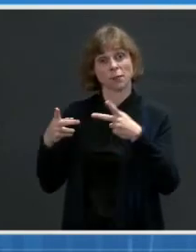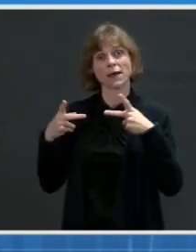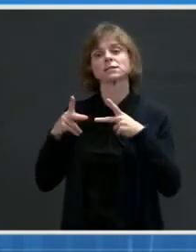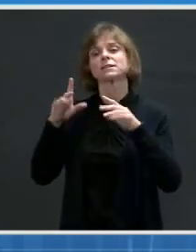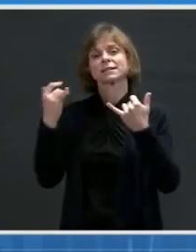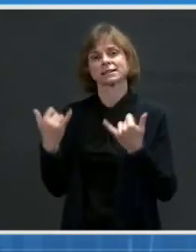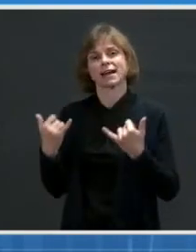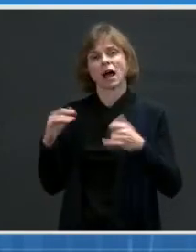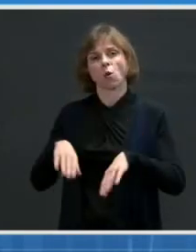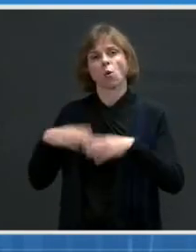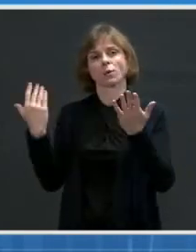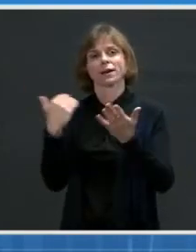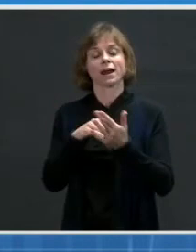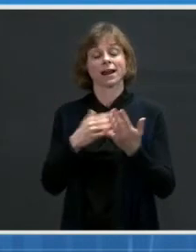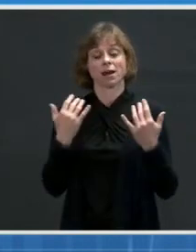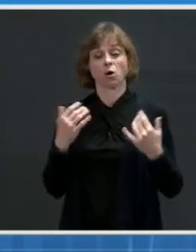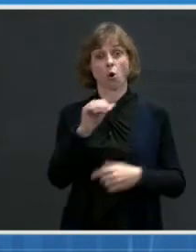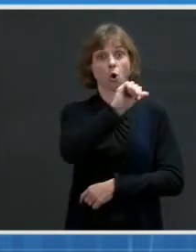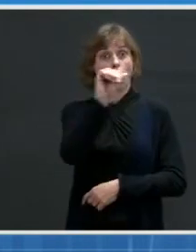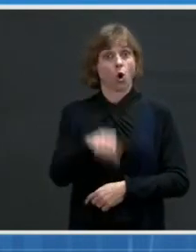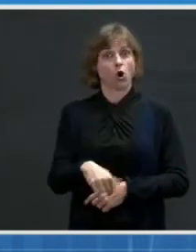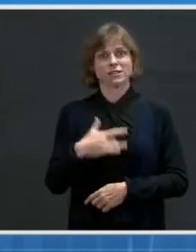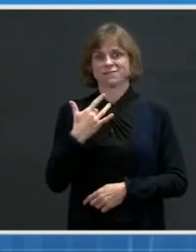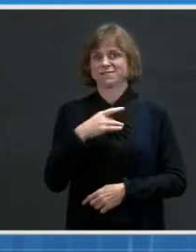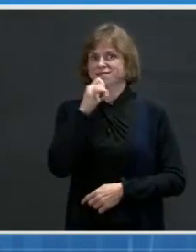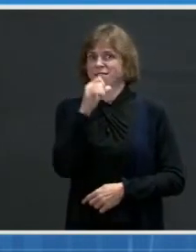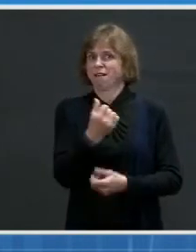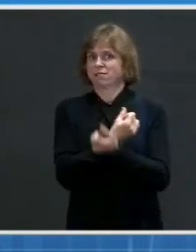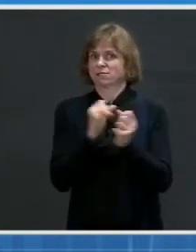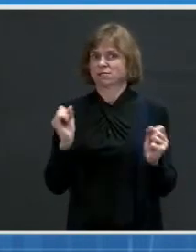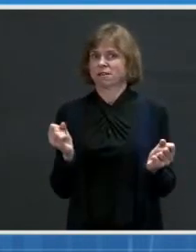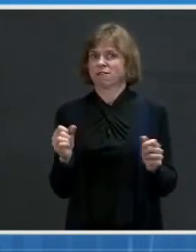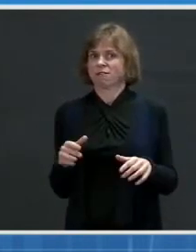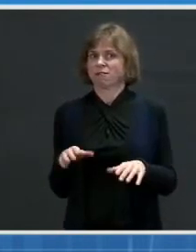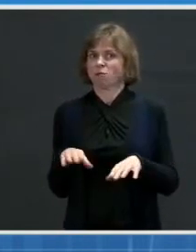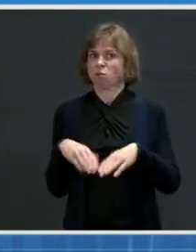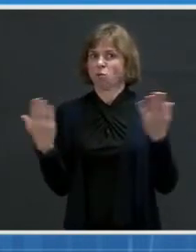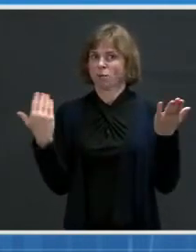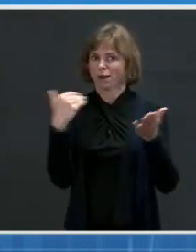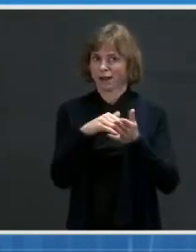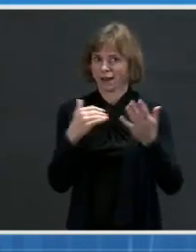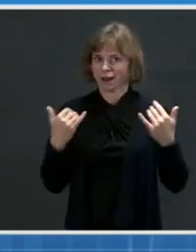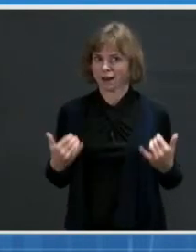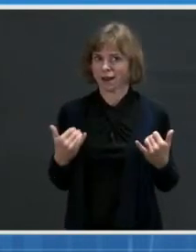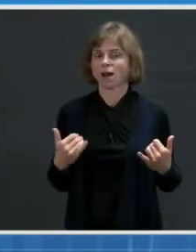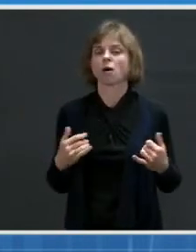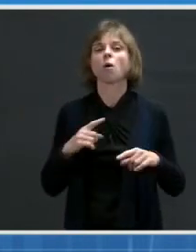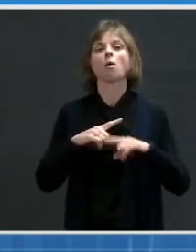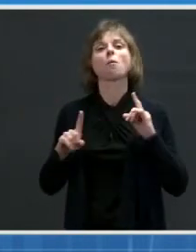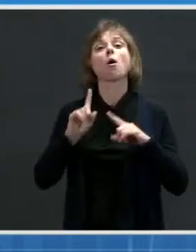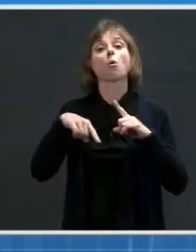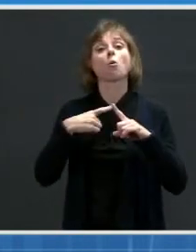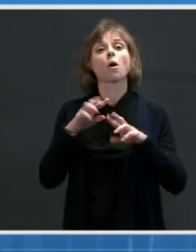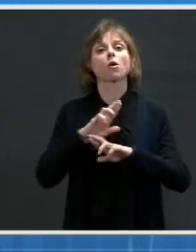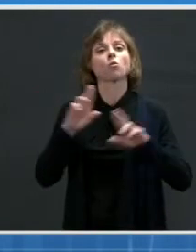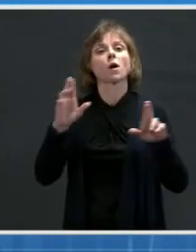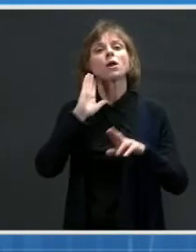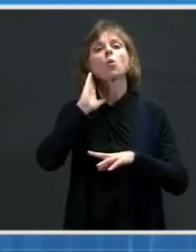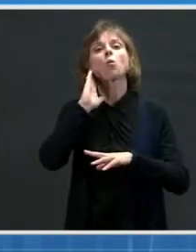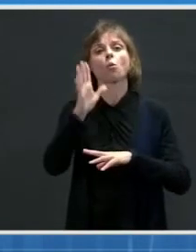not believe reopening is safe at this time, but announced that when operations resume, they will include extended hours in additional locations.